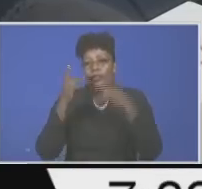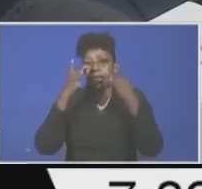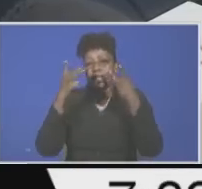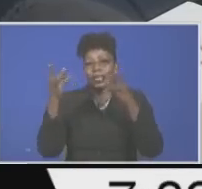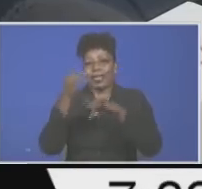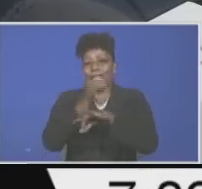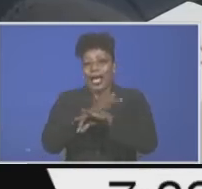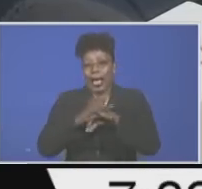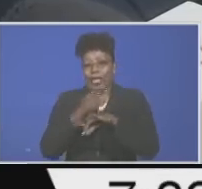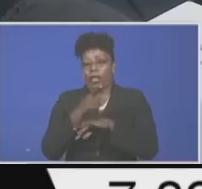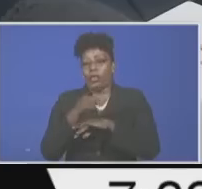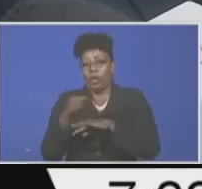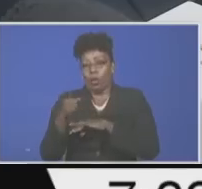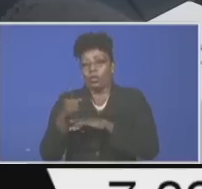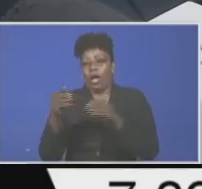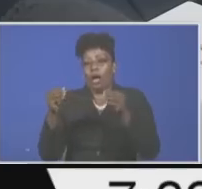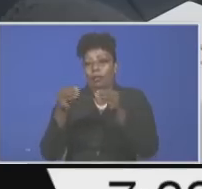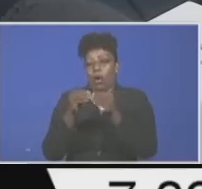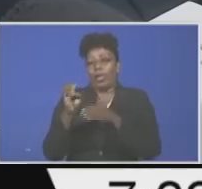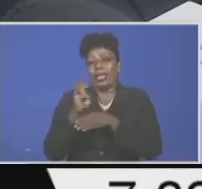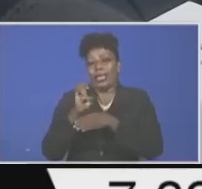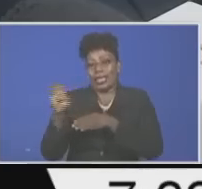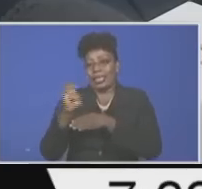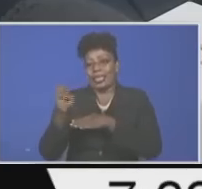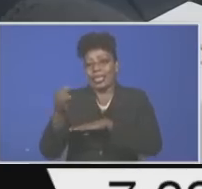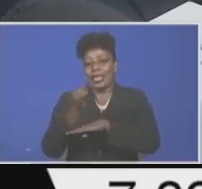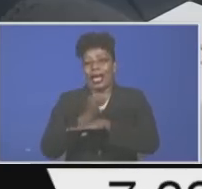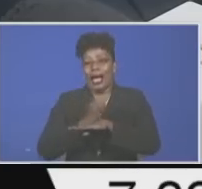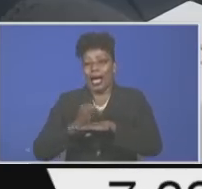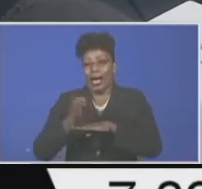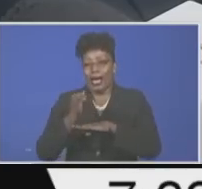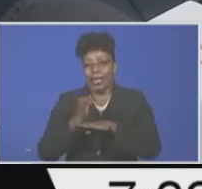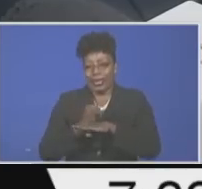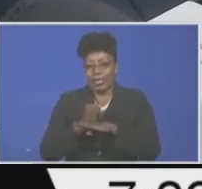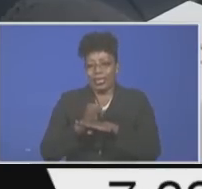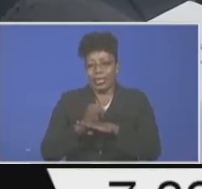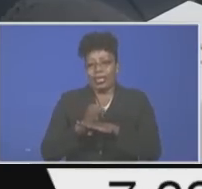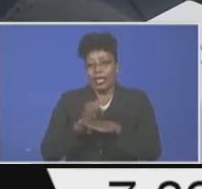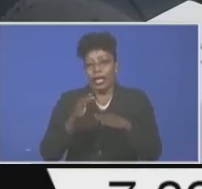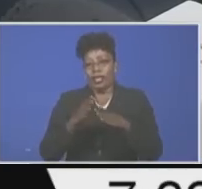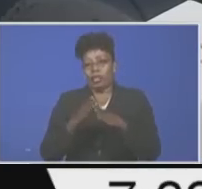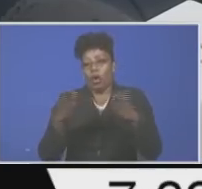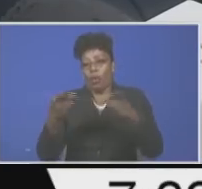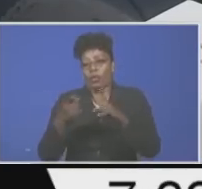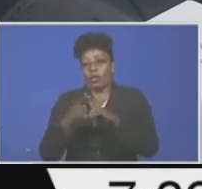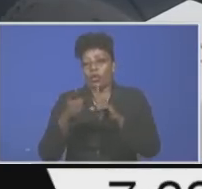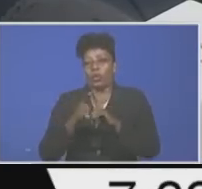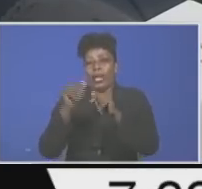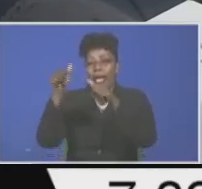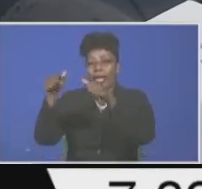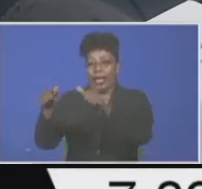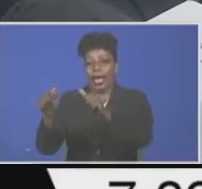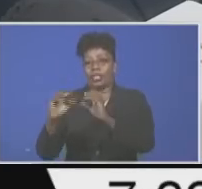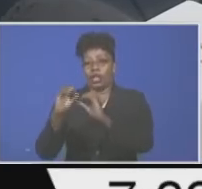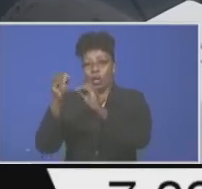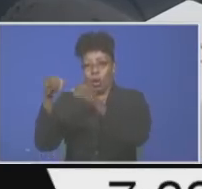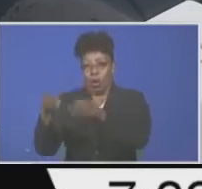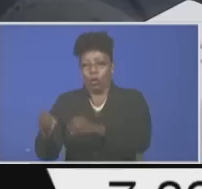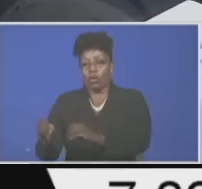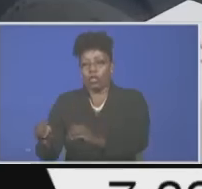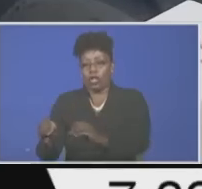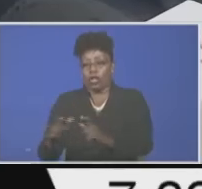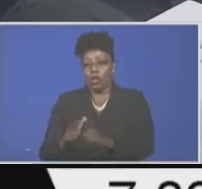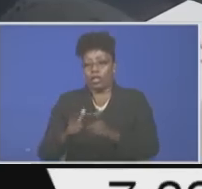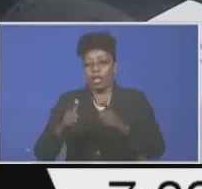Island. Those are the more easterly islands of the Bahamas, which are exposed to the Atlantic Ocean, and hence these